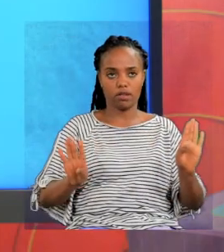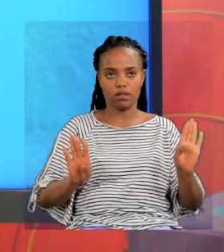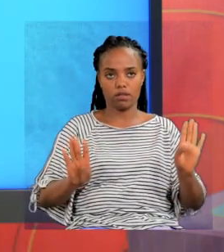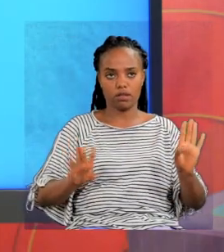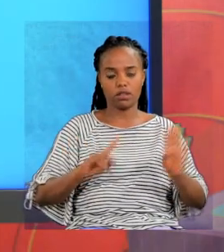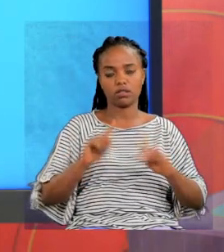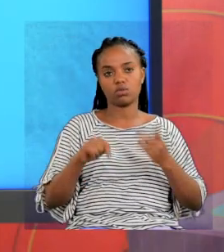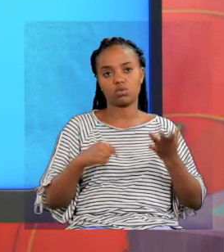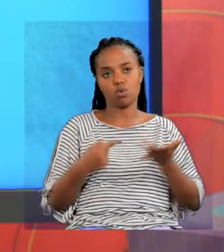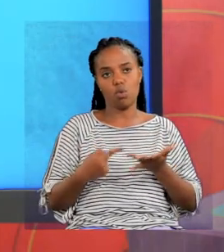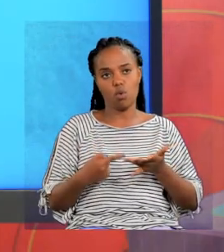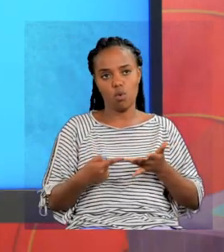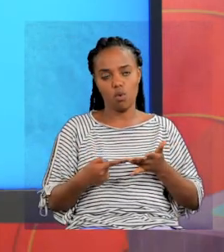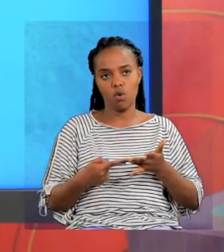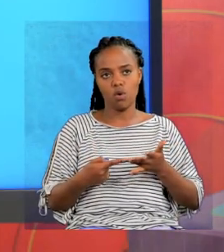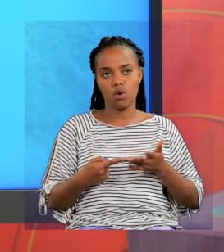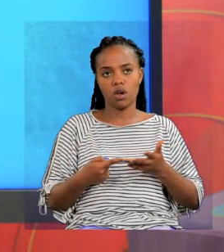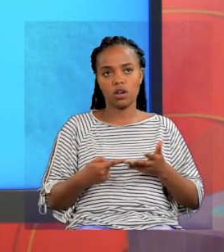So